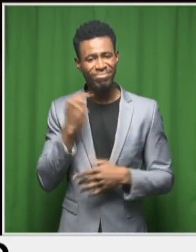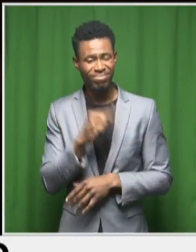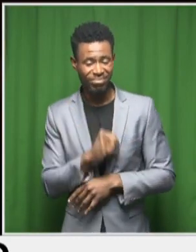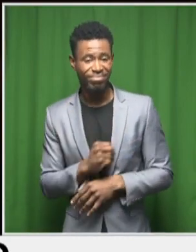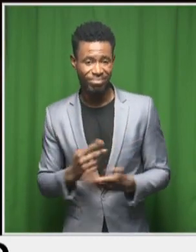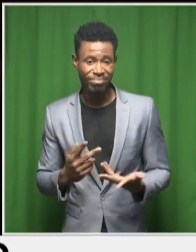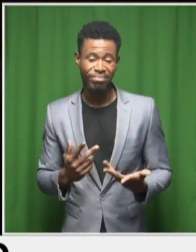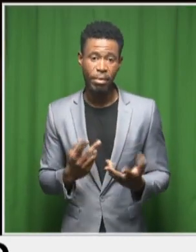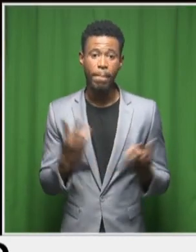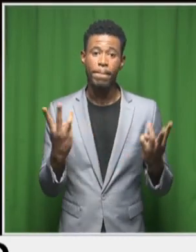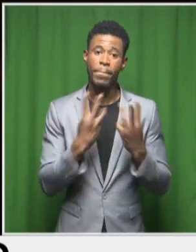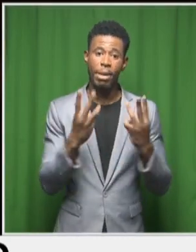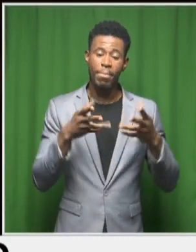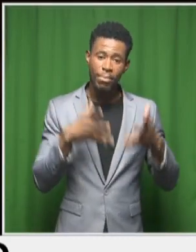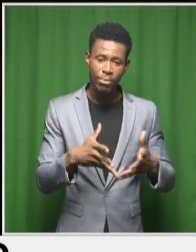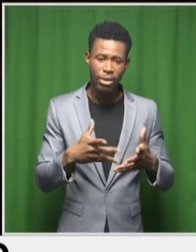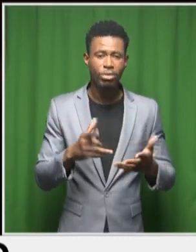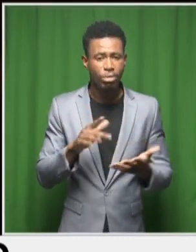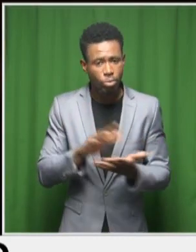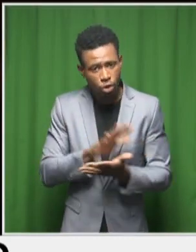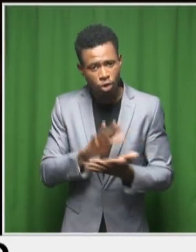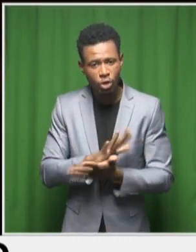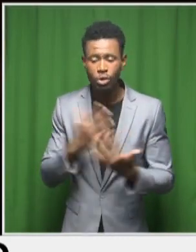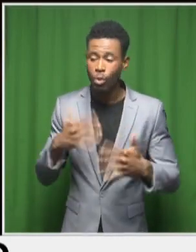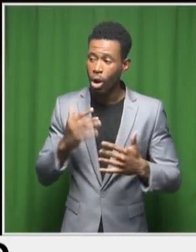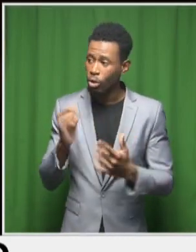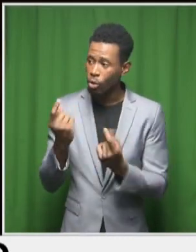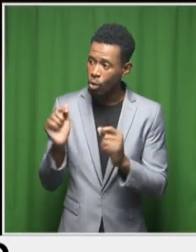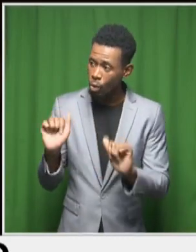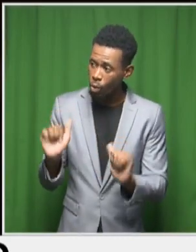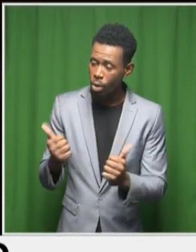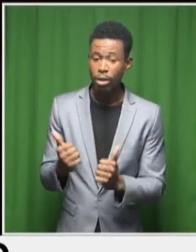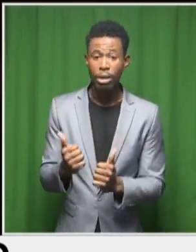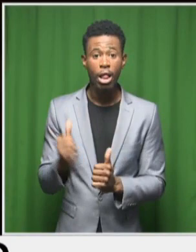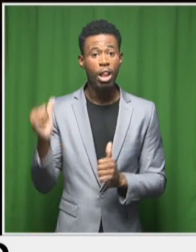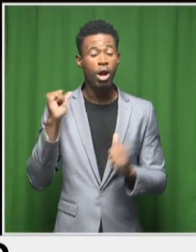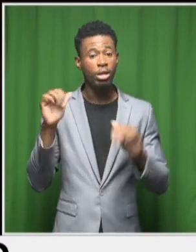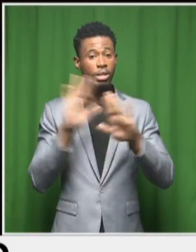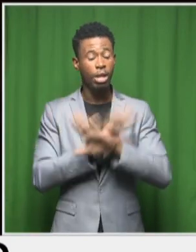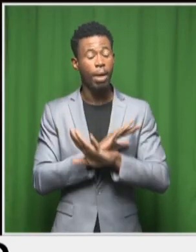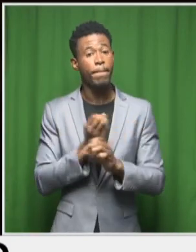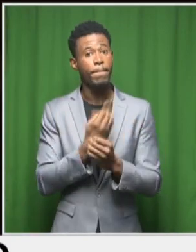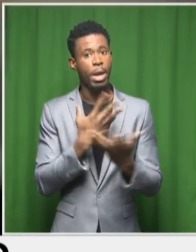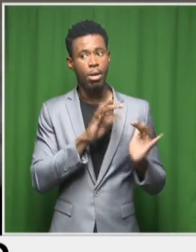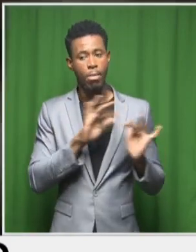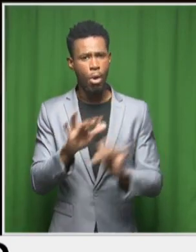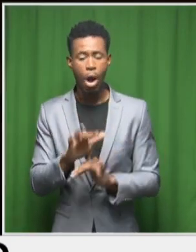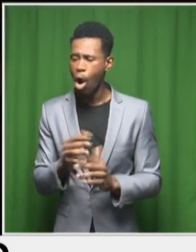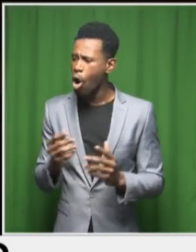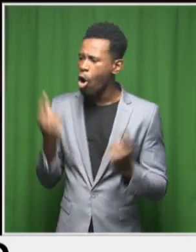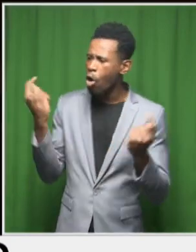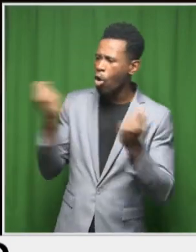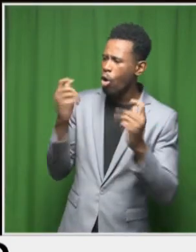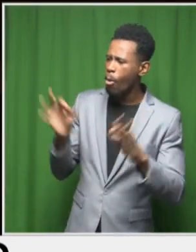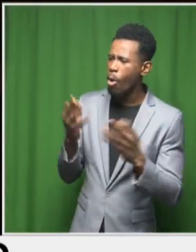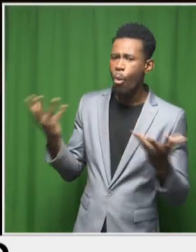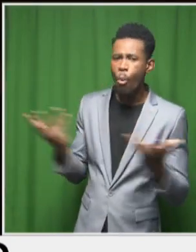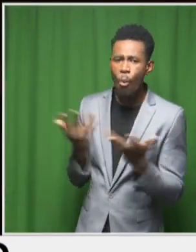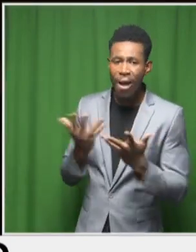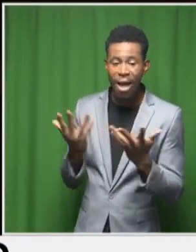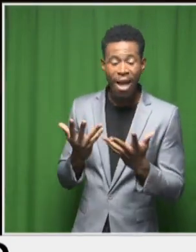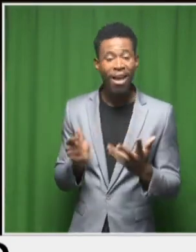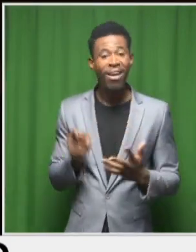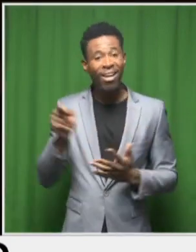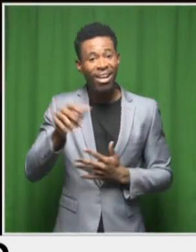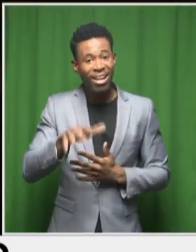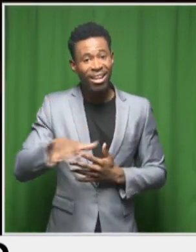our residents are appreciating what we are doing. Yeah. And last night showed in the numbers. Where was this concert? It was at the fan park, right